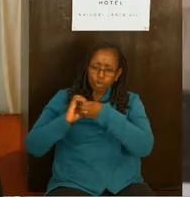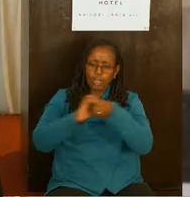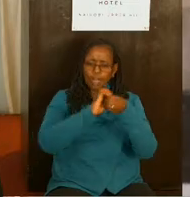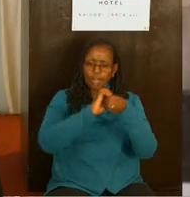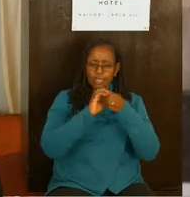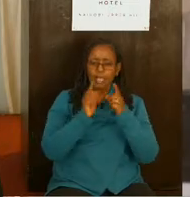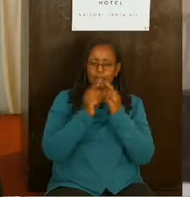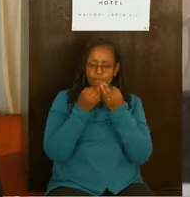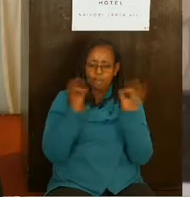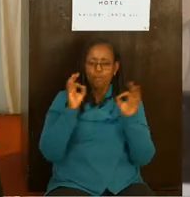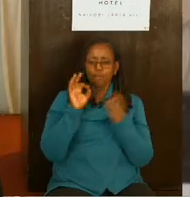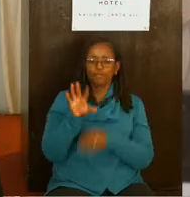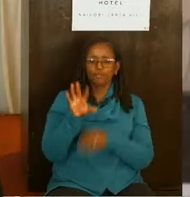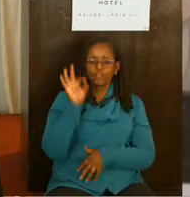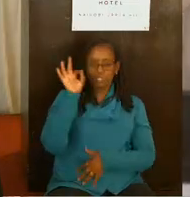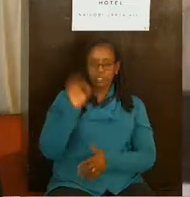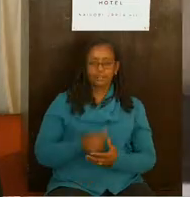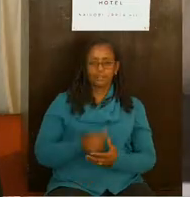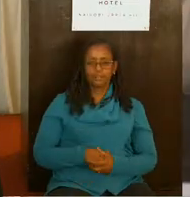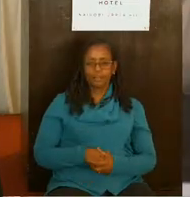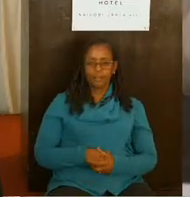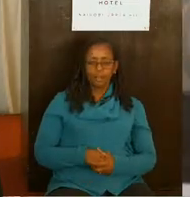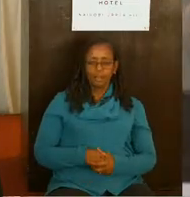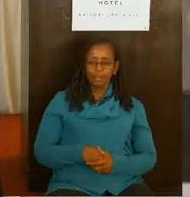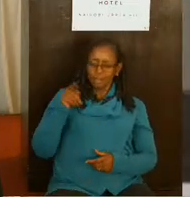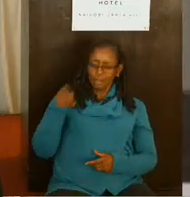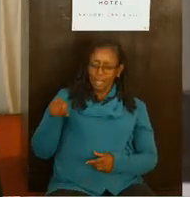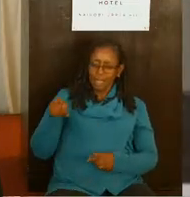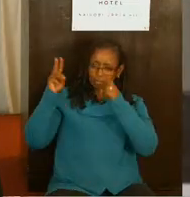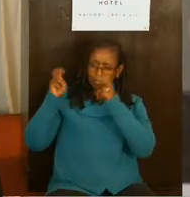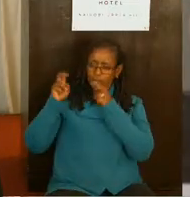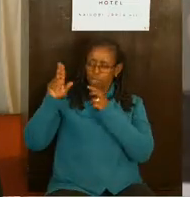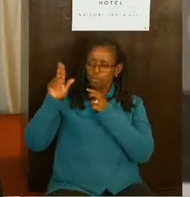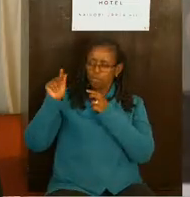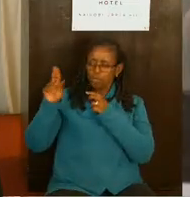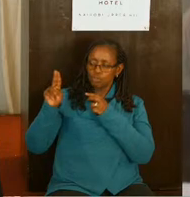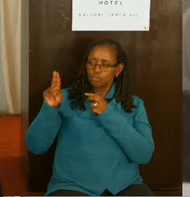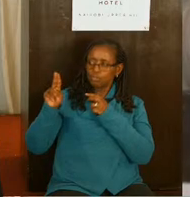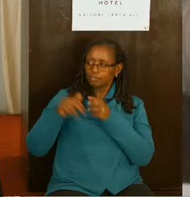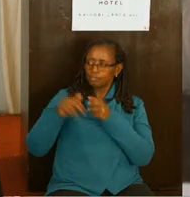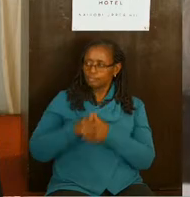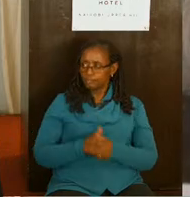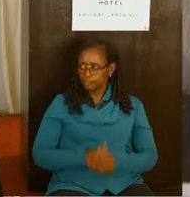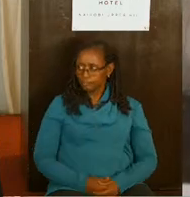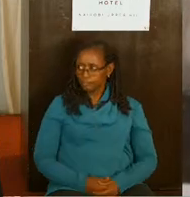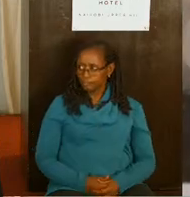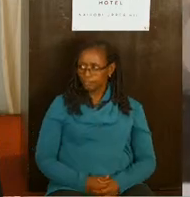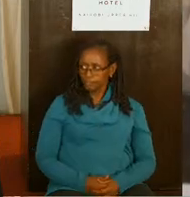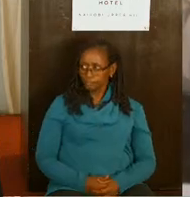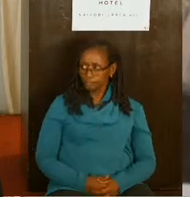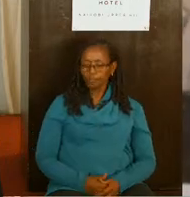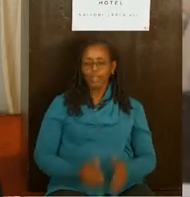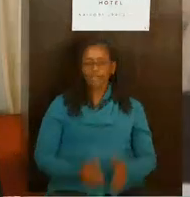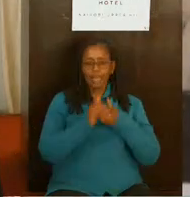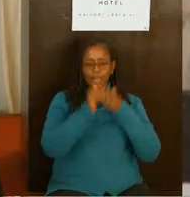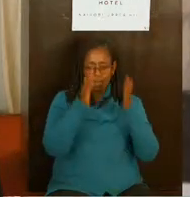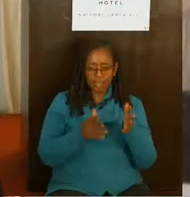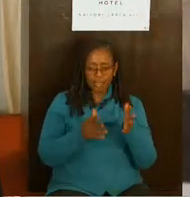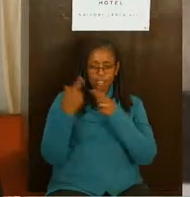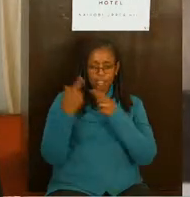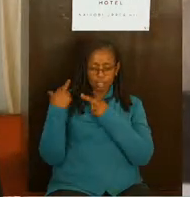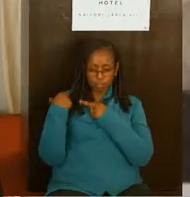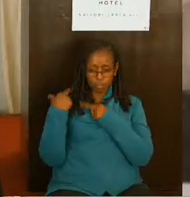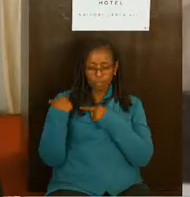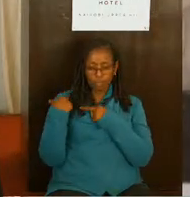freedom of choice that is Auto in our understanding leaders are responsible for the